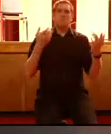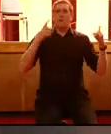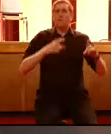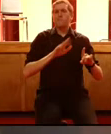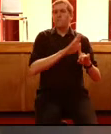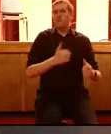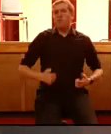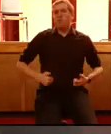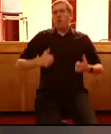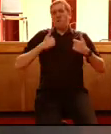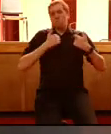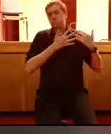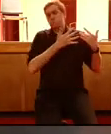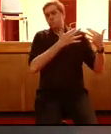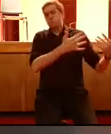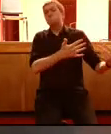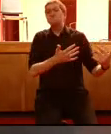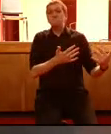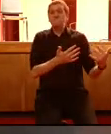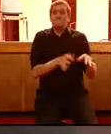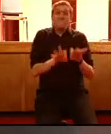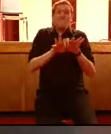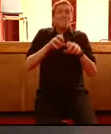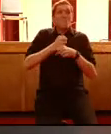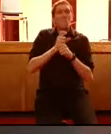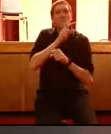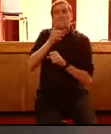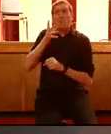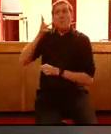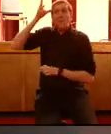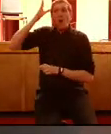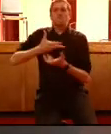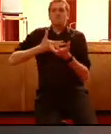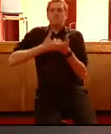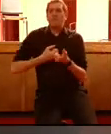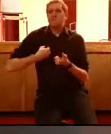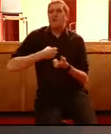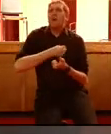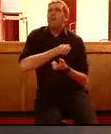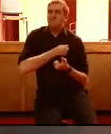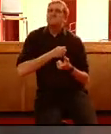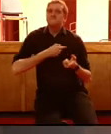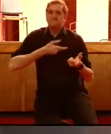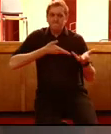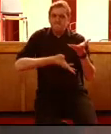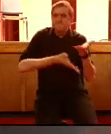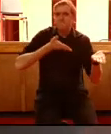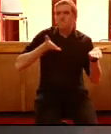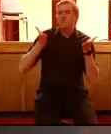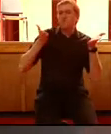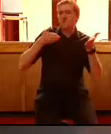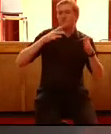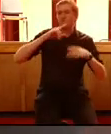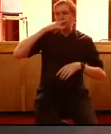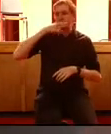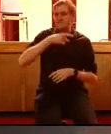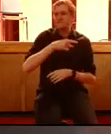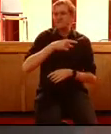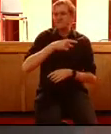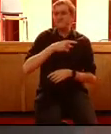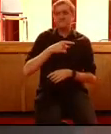think we need to make sure that the parents can trust us to do what's right by their children. That's what I'm committed